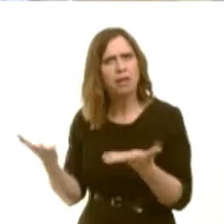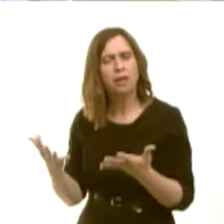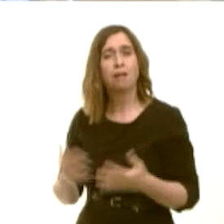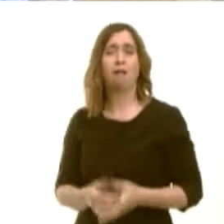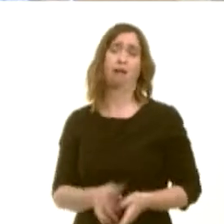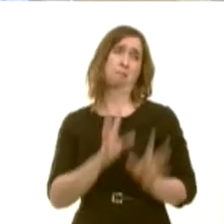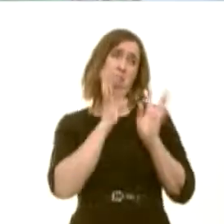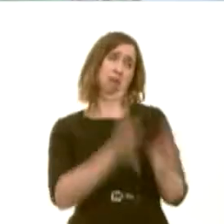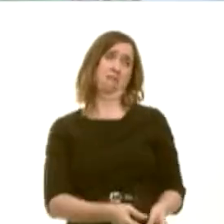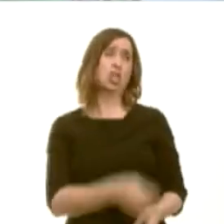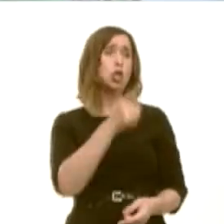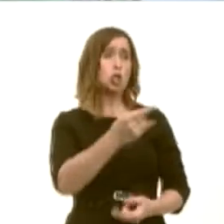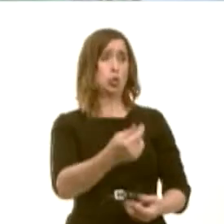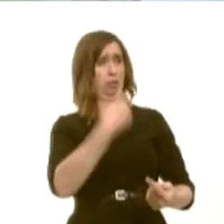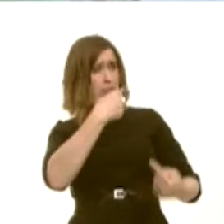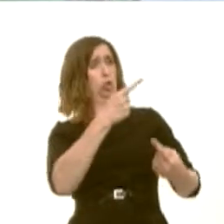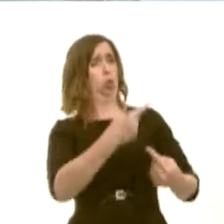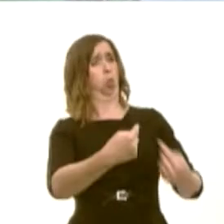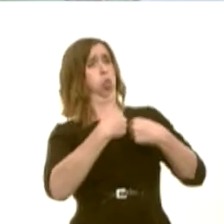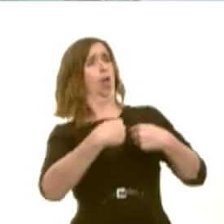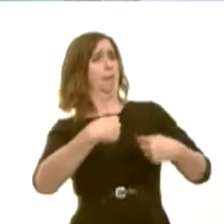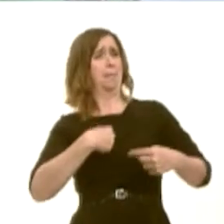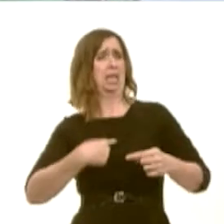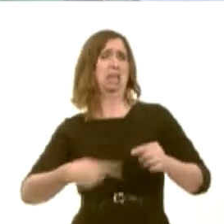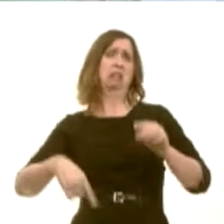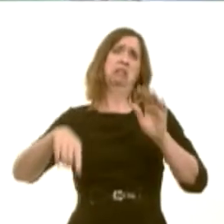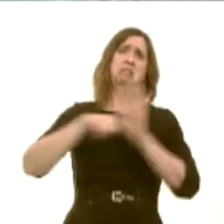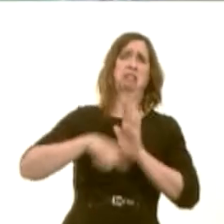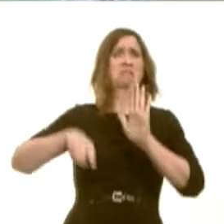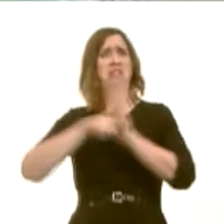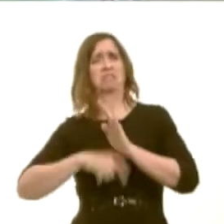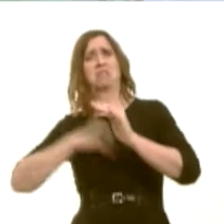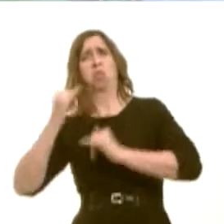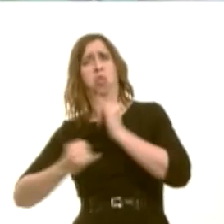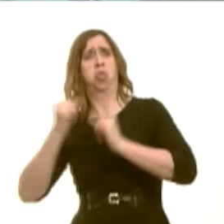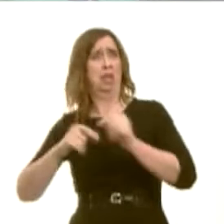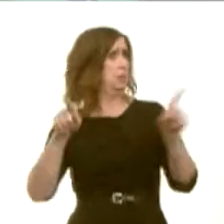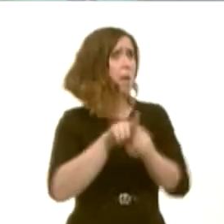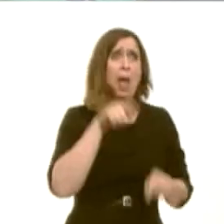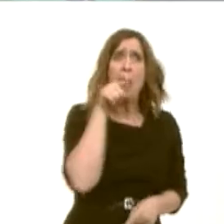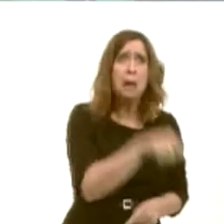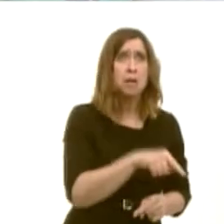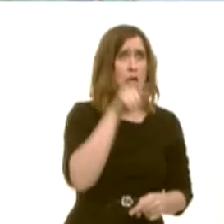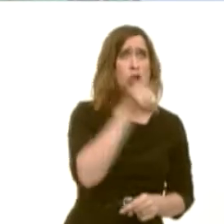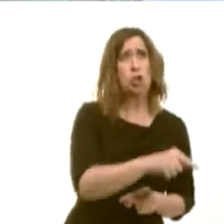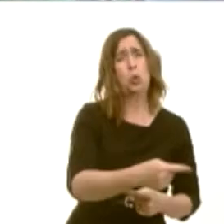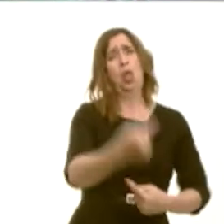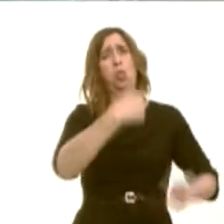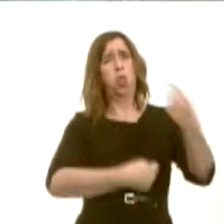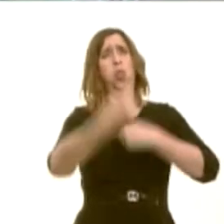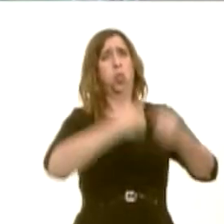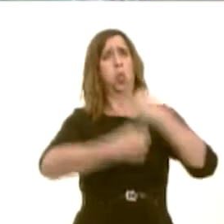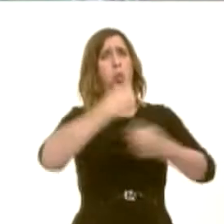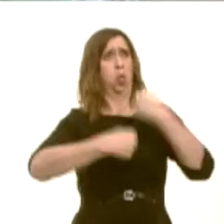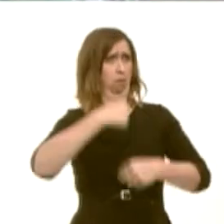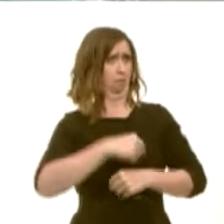being negative and then listening to what the Leader of Plaid Cymru just said. I mean, if it was around her neck, she'd be singing like a stone by now. The reality is, my